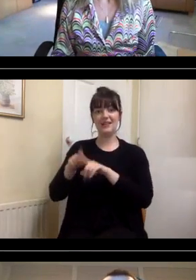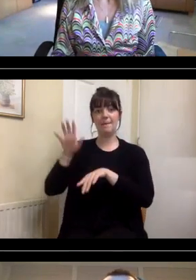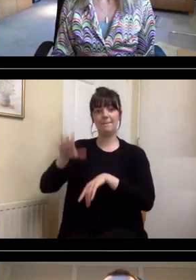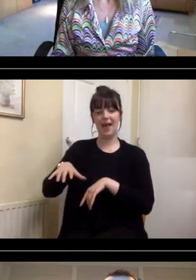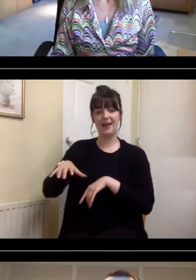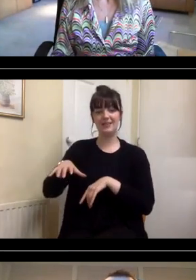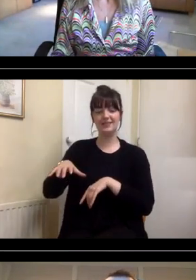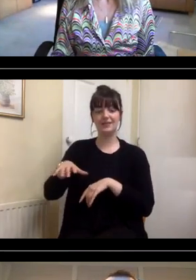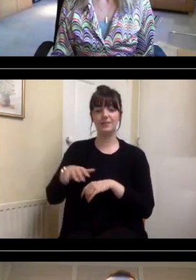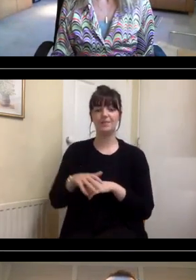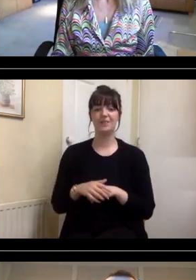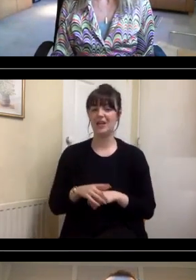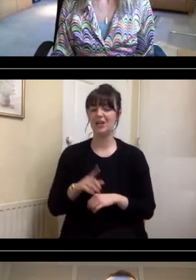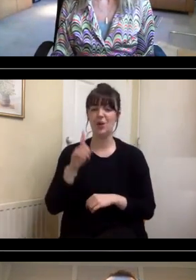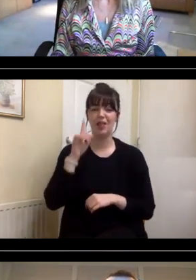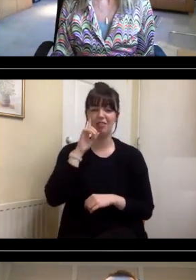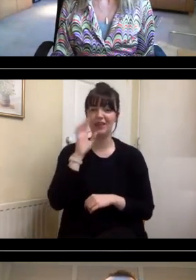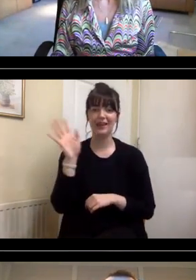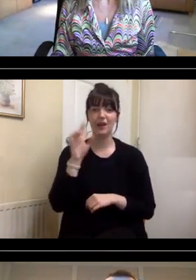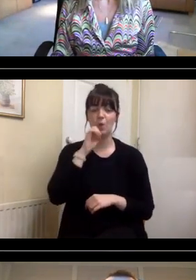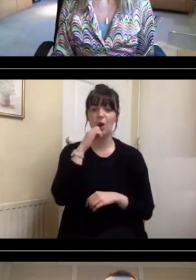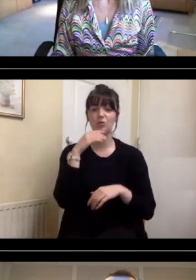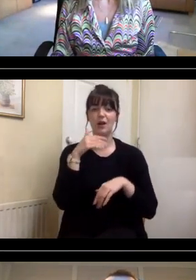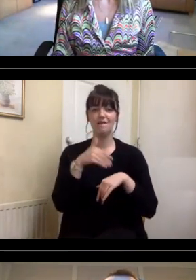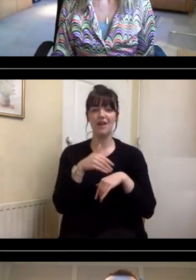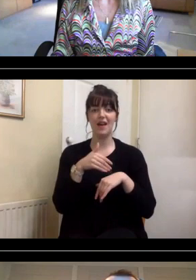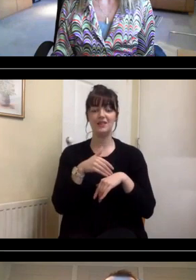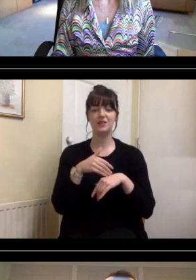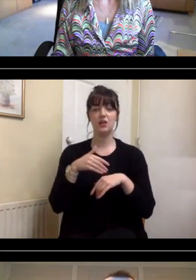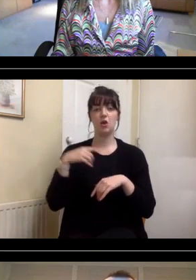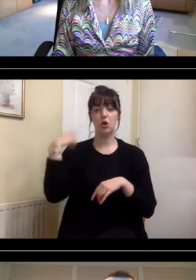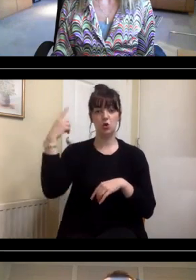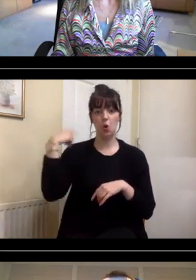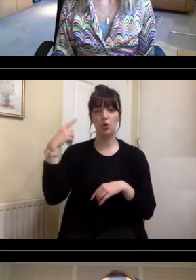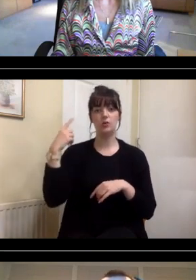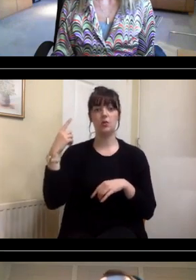will have any impact on noise or air pollution.